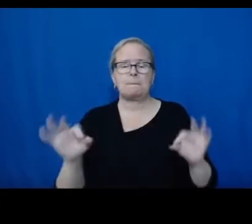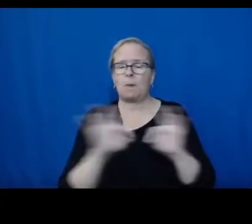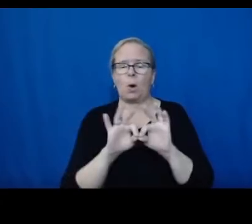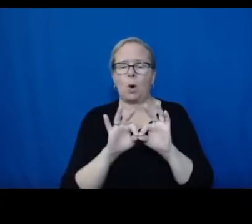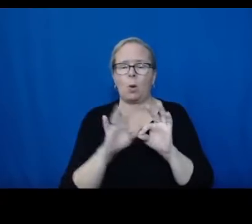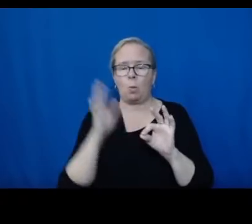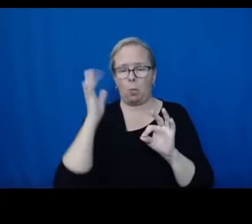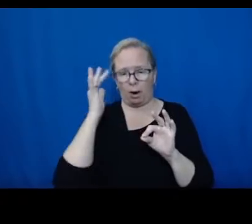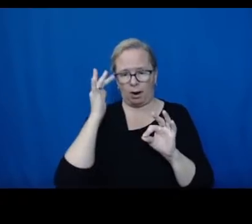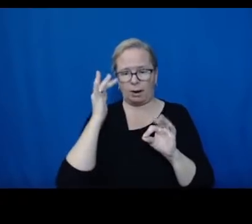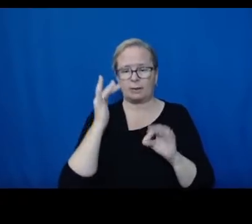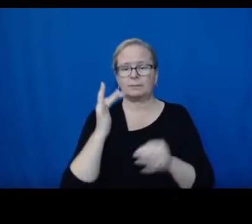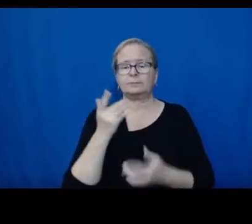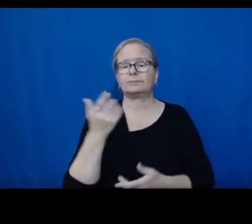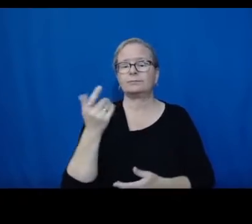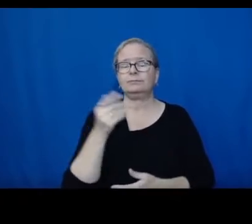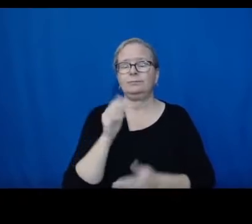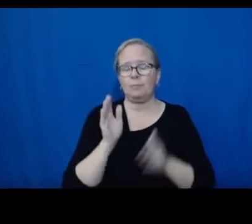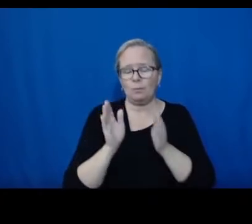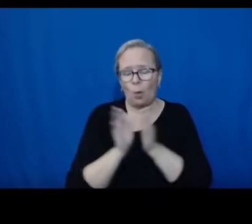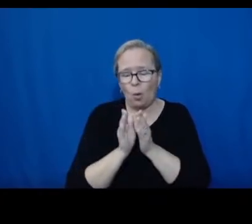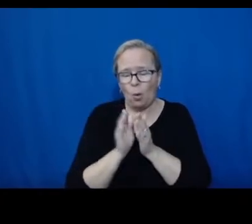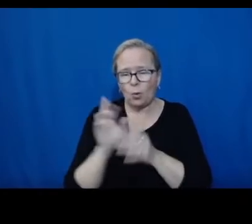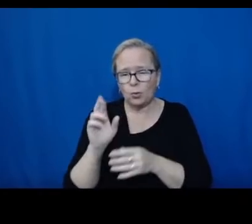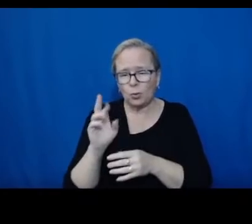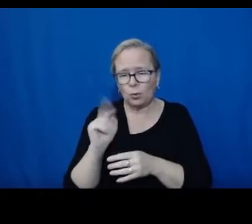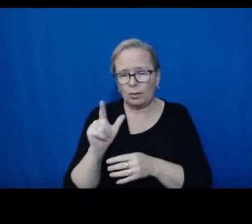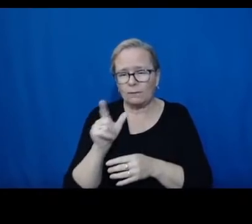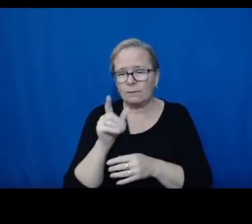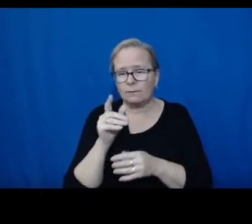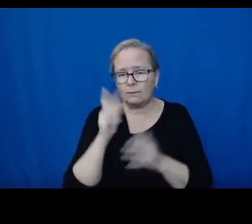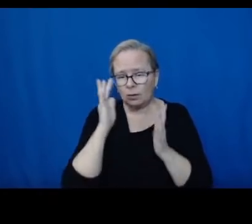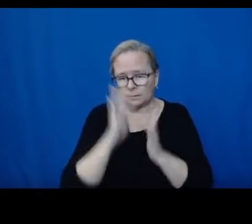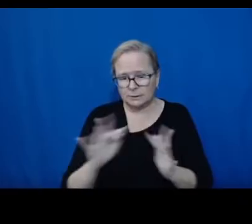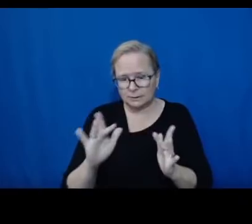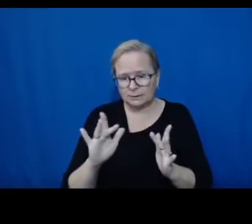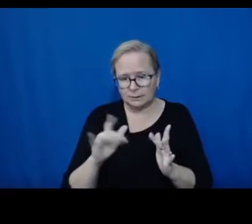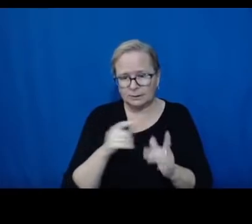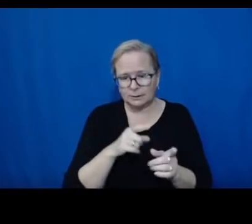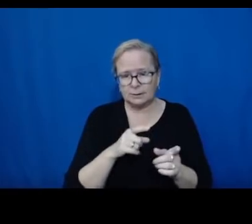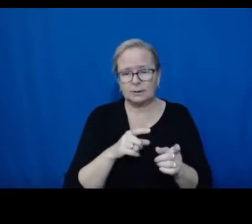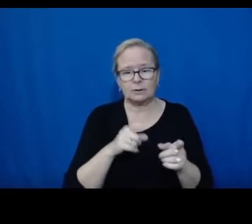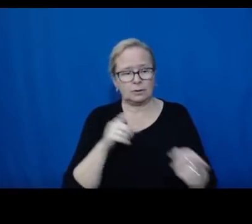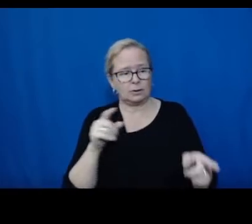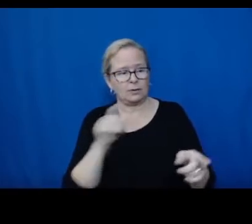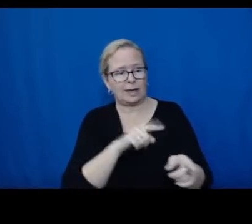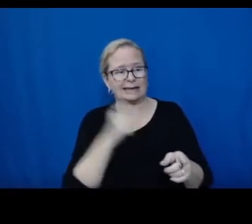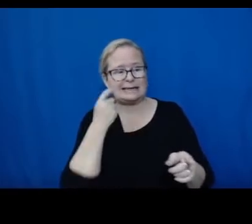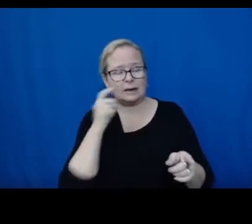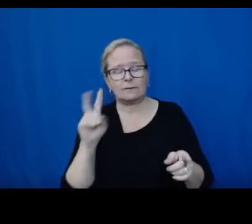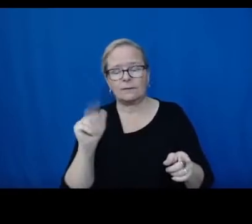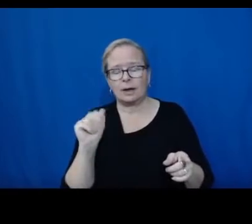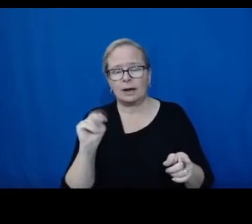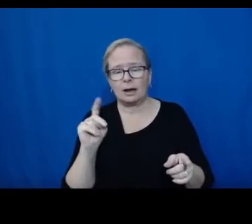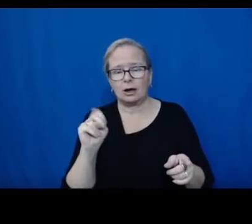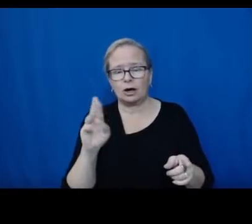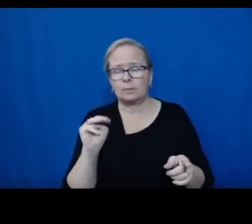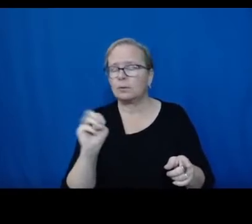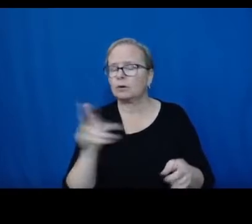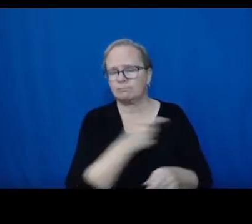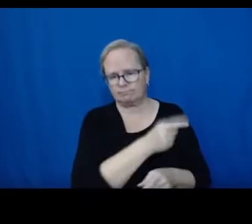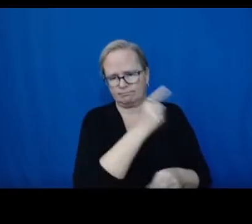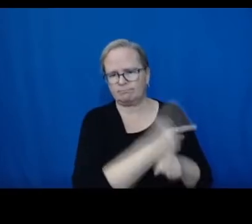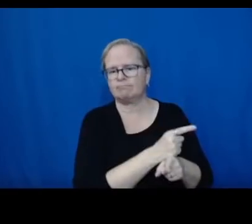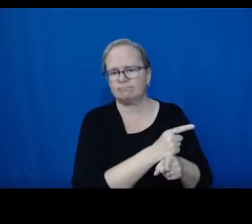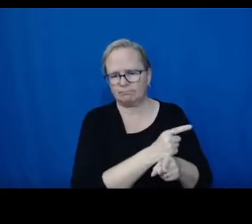Dr. Vandermeer referenced the fact that it's not unusual to have only 1 or 2 RNs on staff in a shift, which